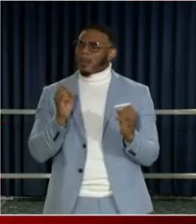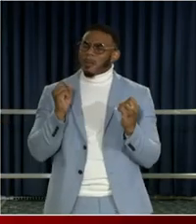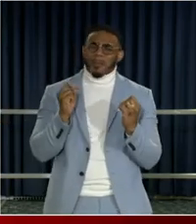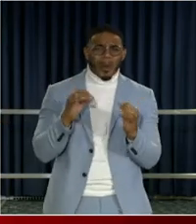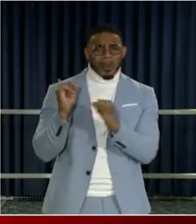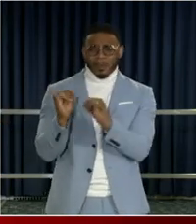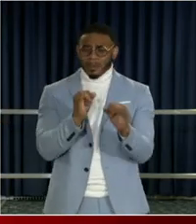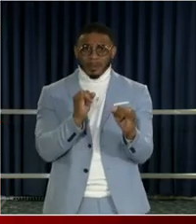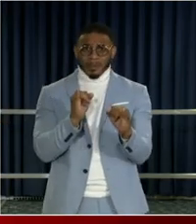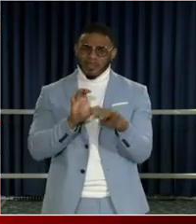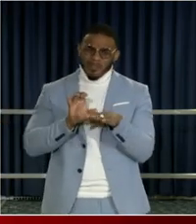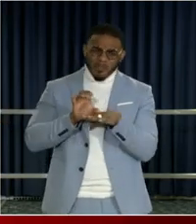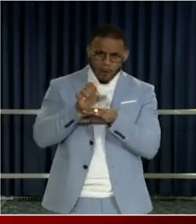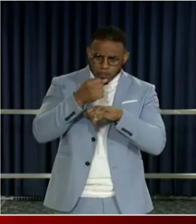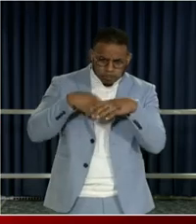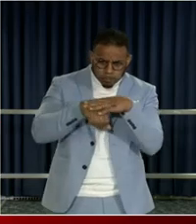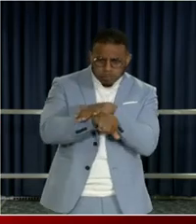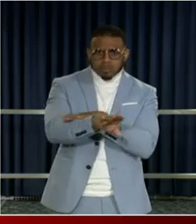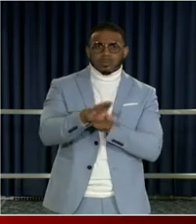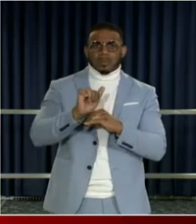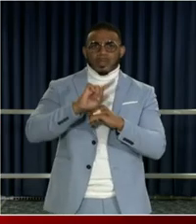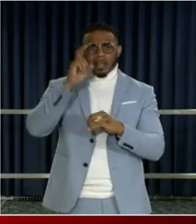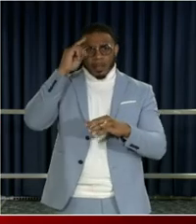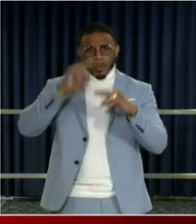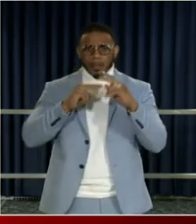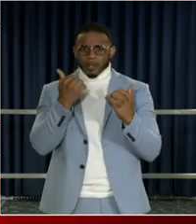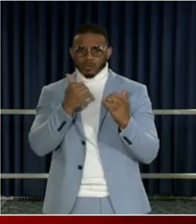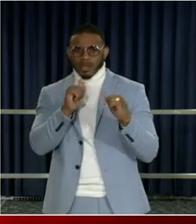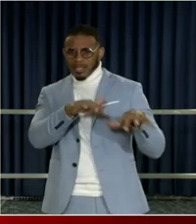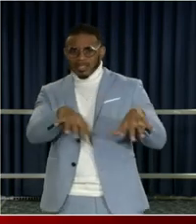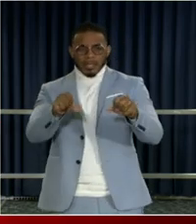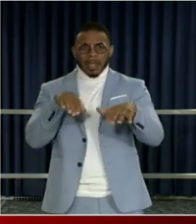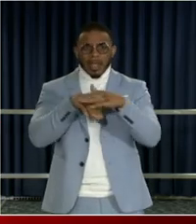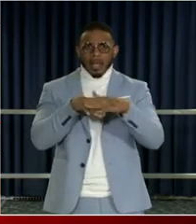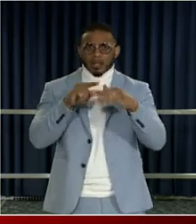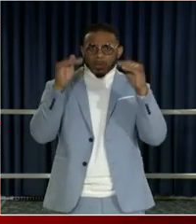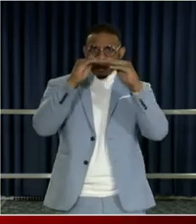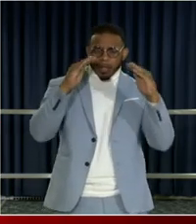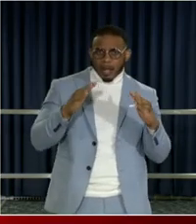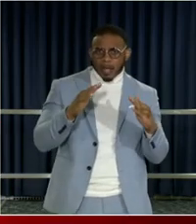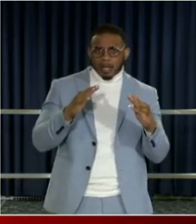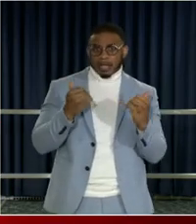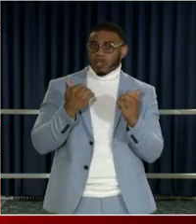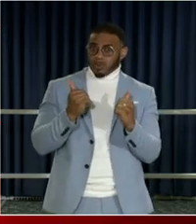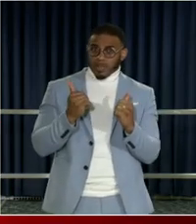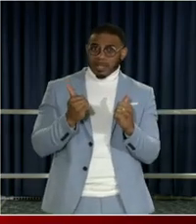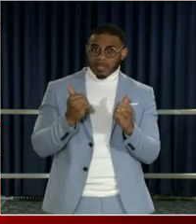Multiple individuals forced entry into the Capitol building and attempted to gain access to the House